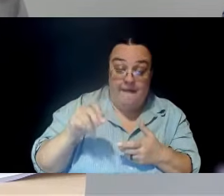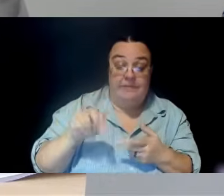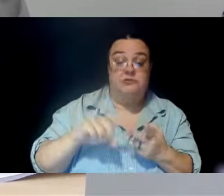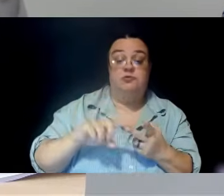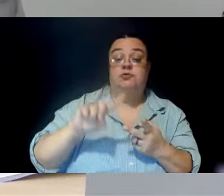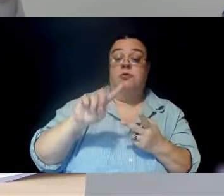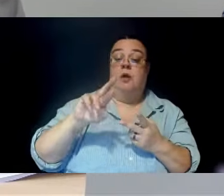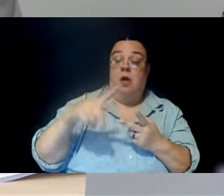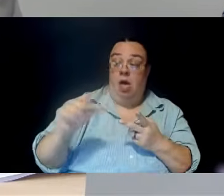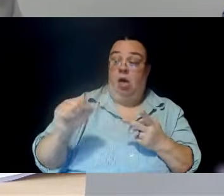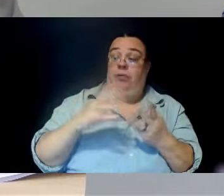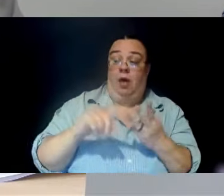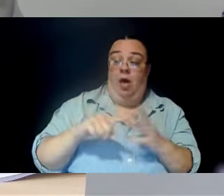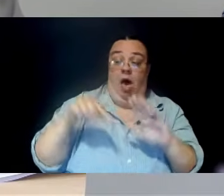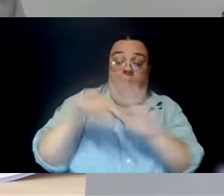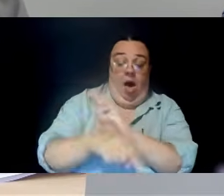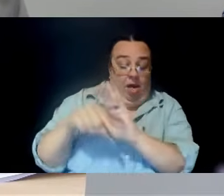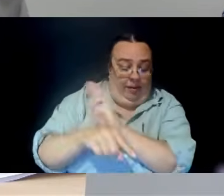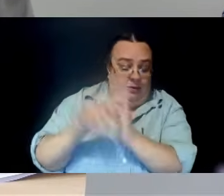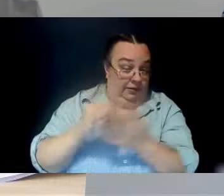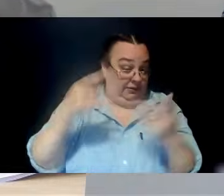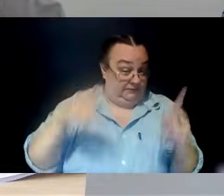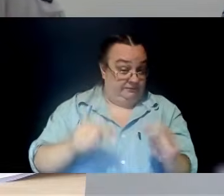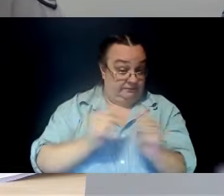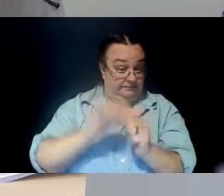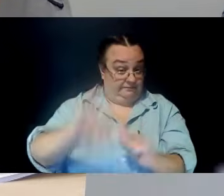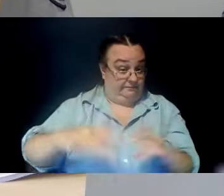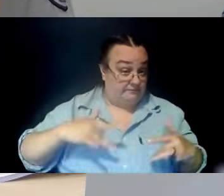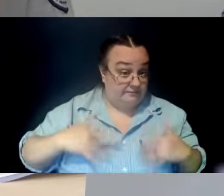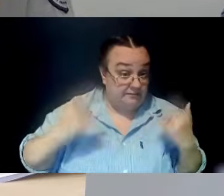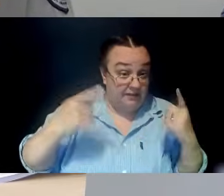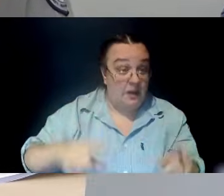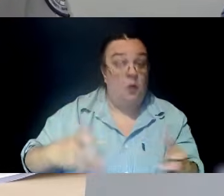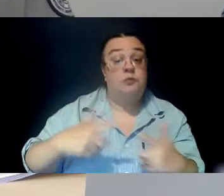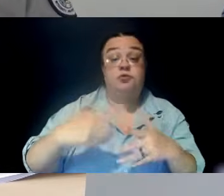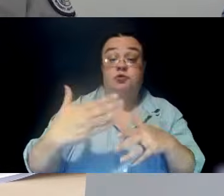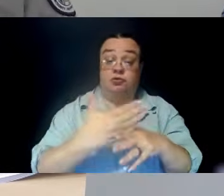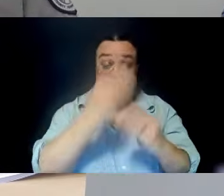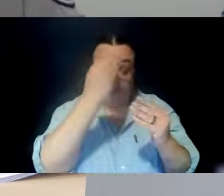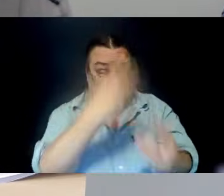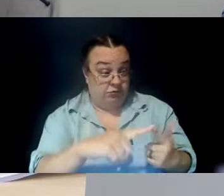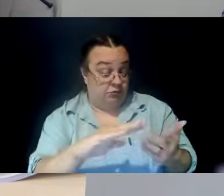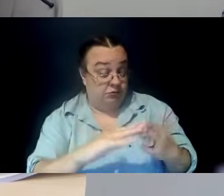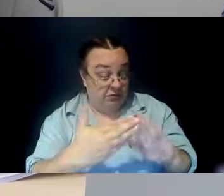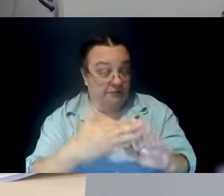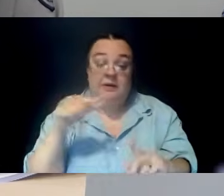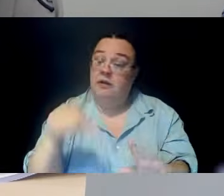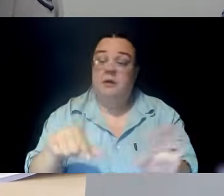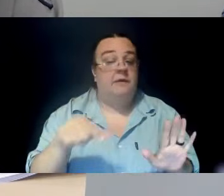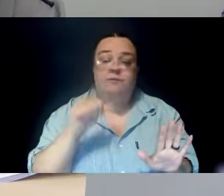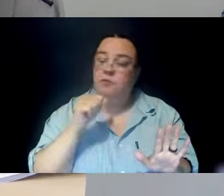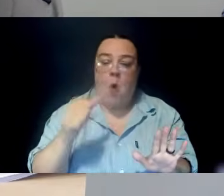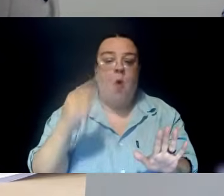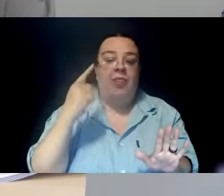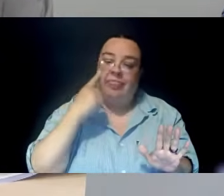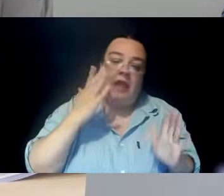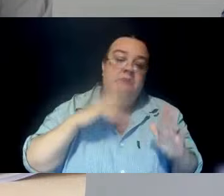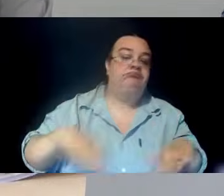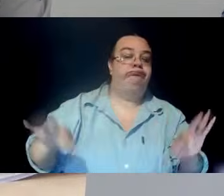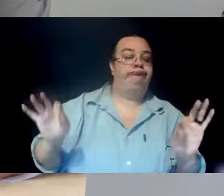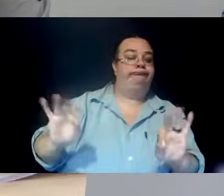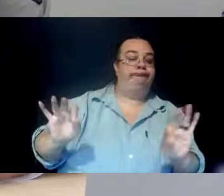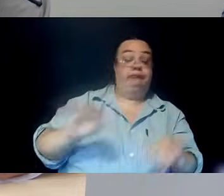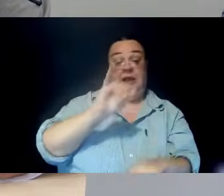homicides that have occurred at these events. So I want to share this with the community to say these are not to be taken lightly. If you